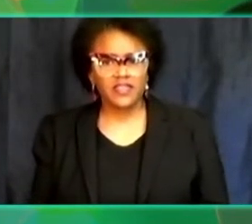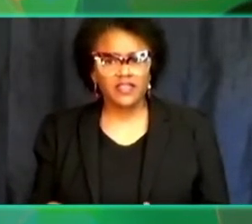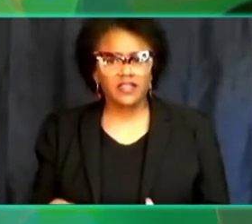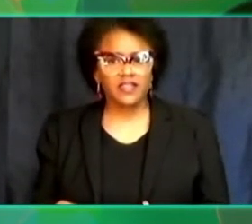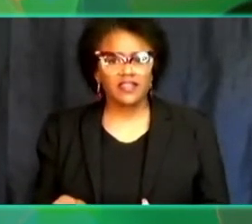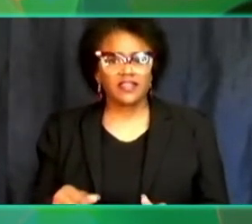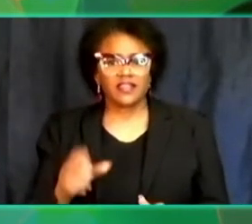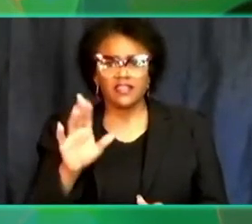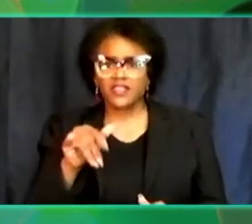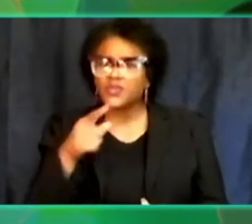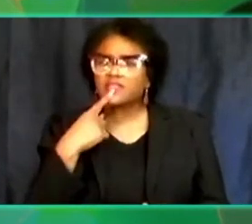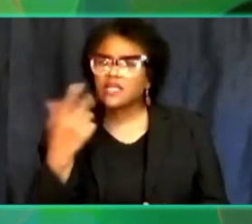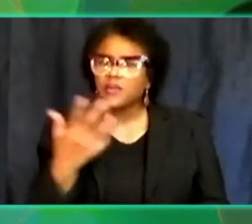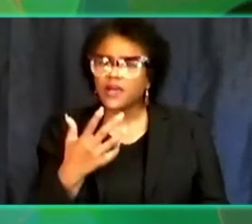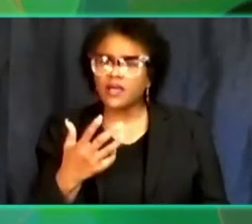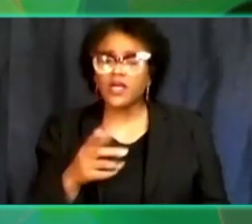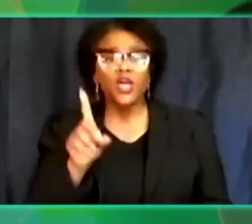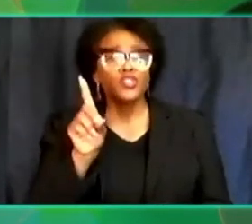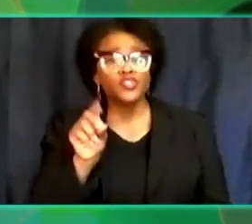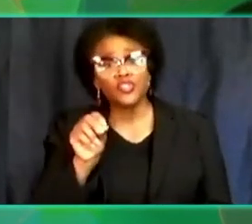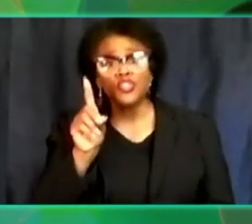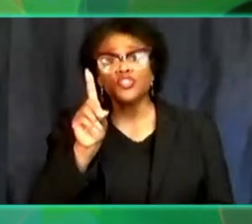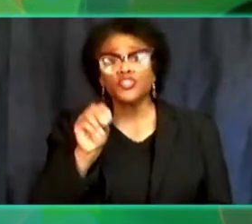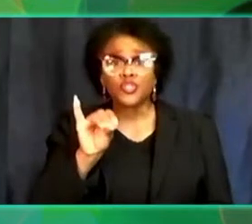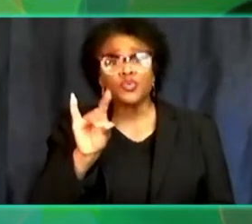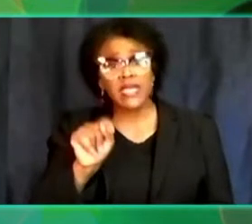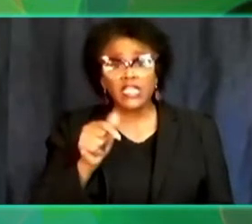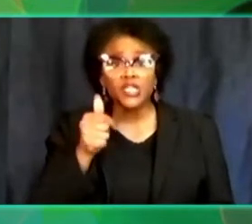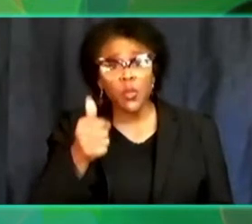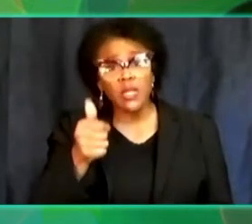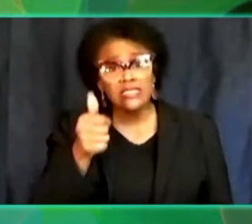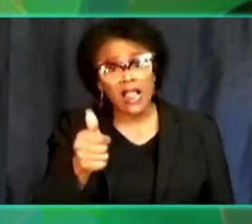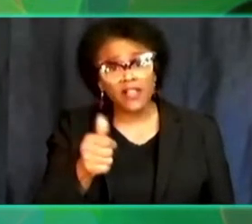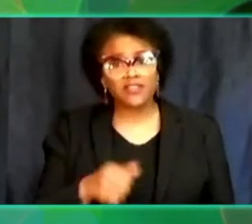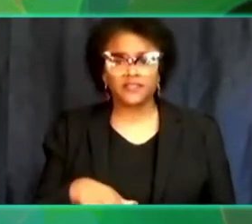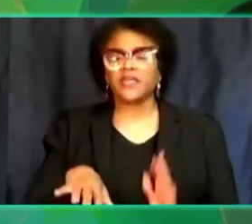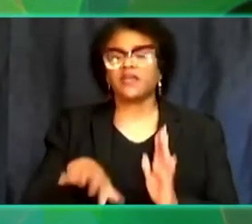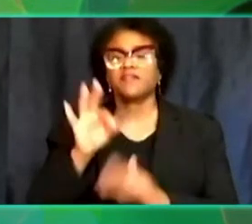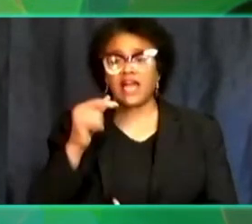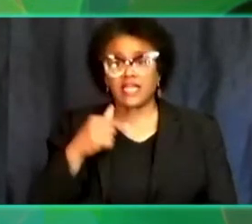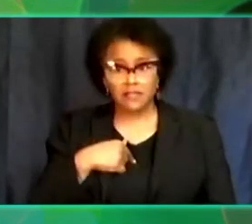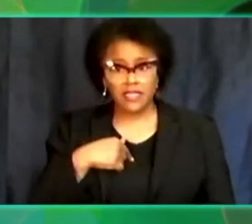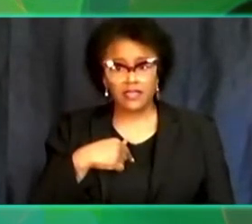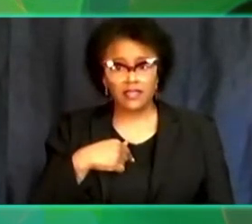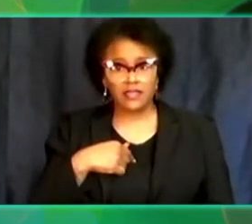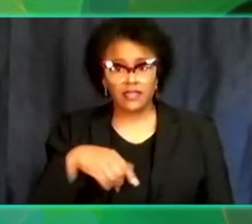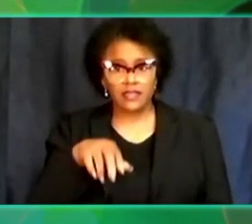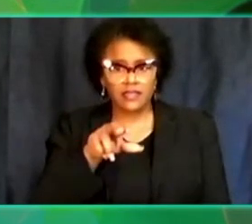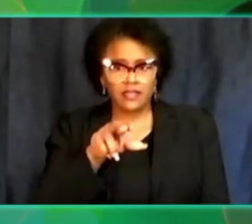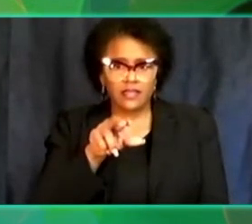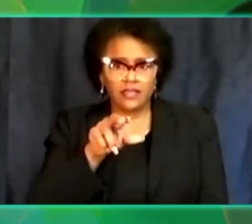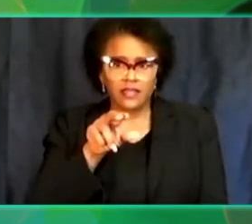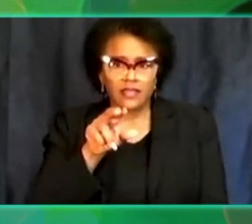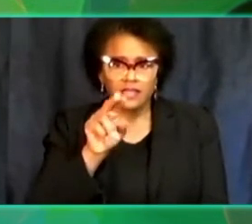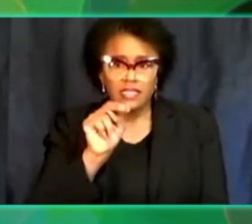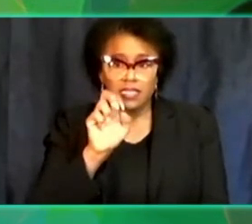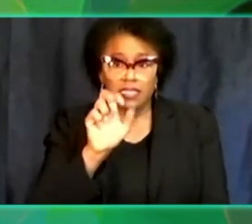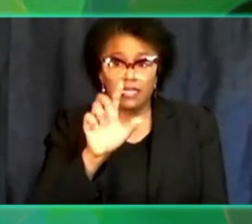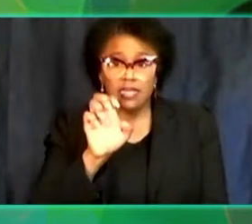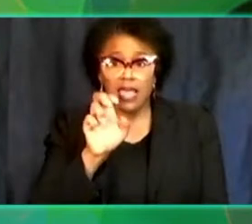You said do it yourself? With yourself, yes. And you can find me at Nail the Yale on Twitter and